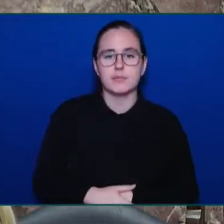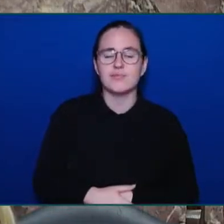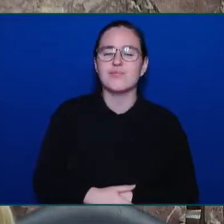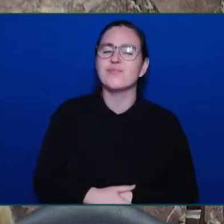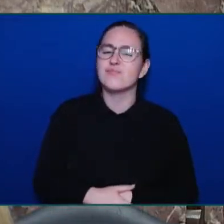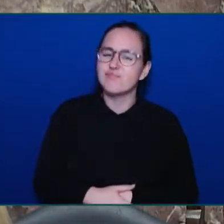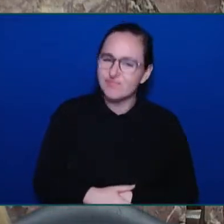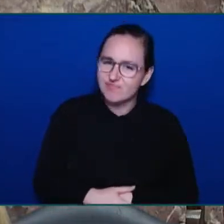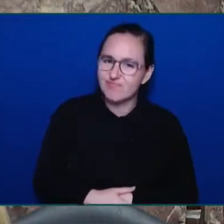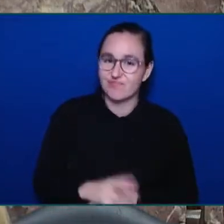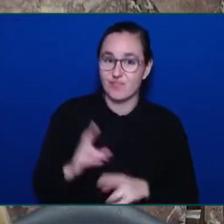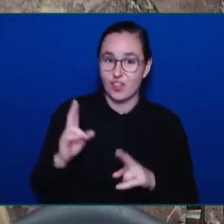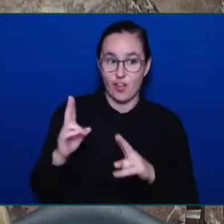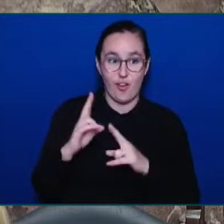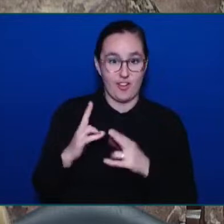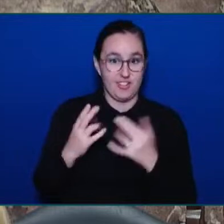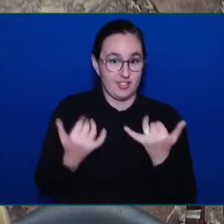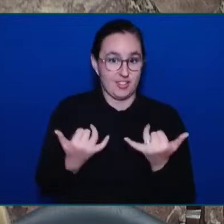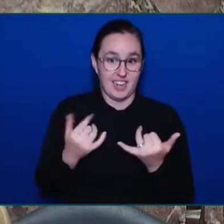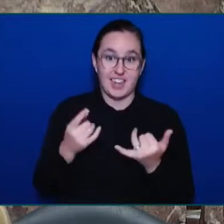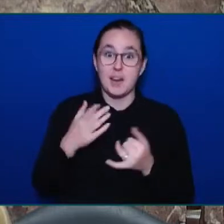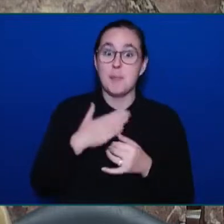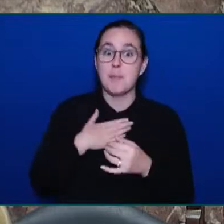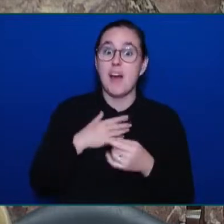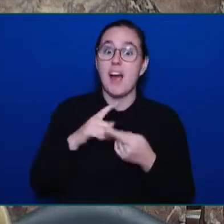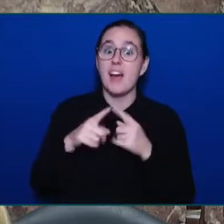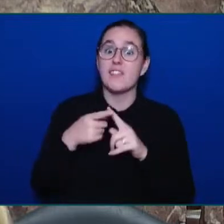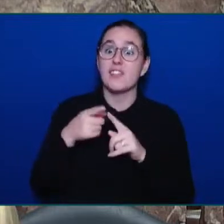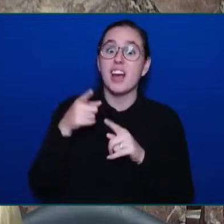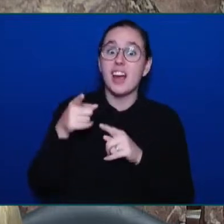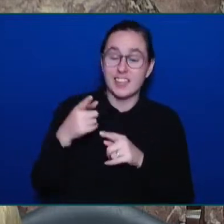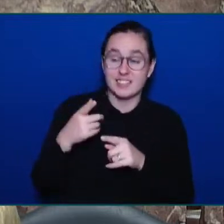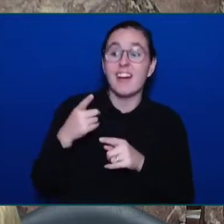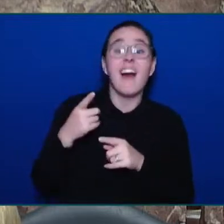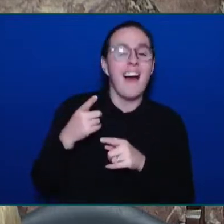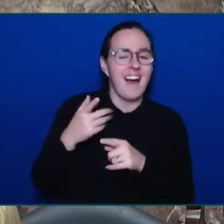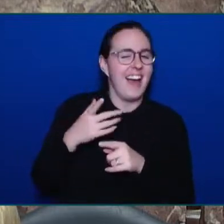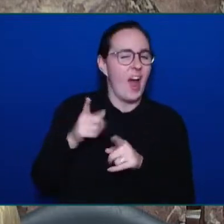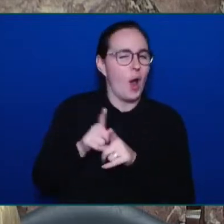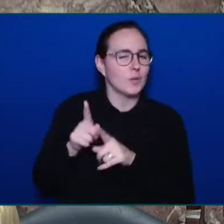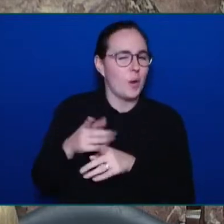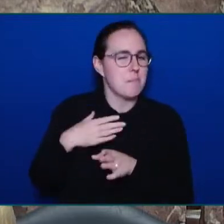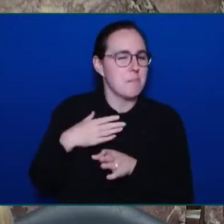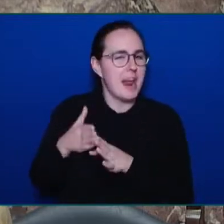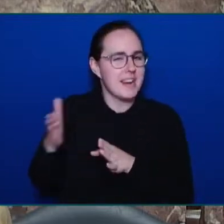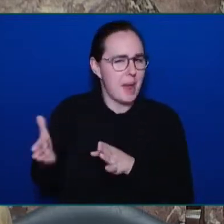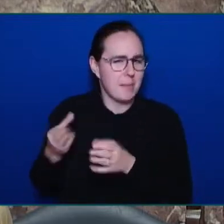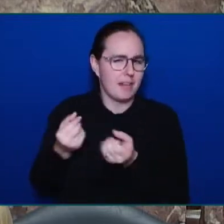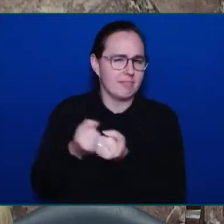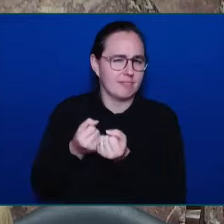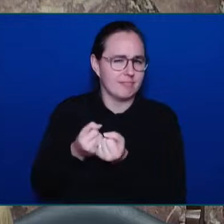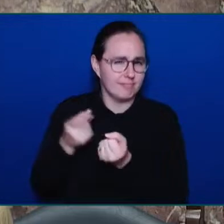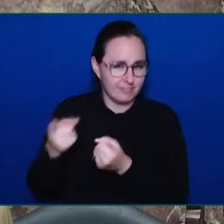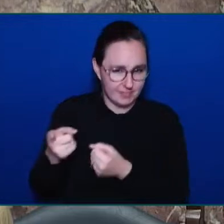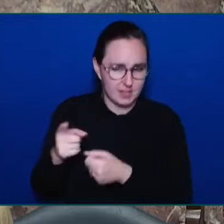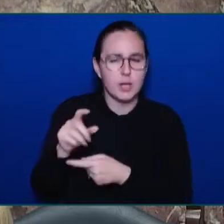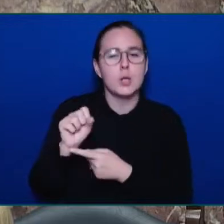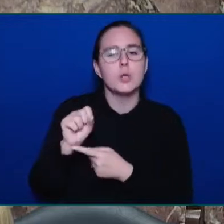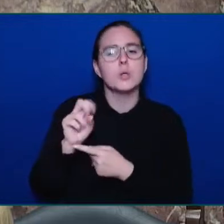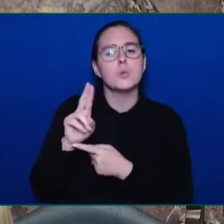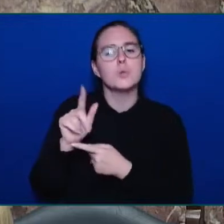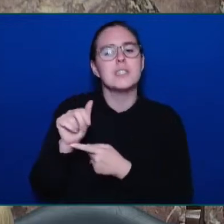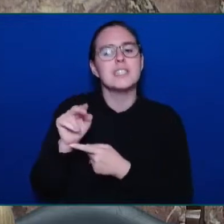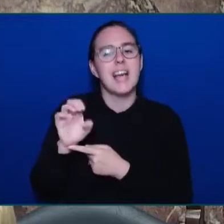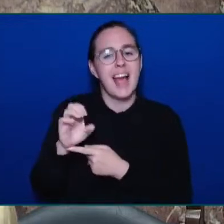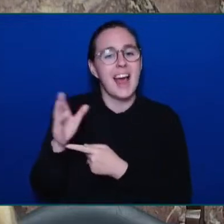the gallery visiting us today. Suzanne Skidmore is here, and Suzanne was actually able to join many of us who were out on the front